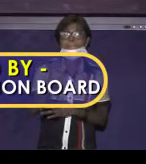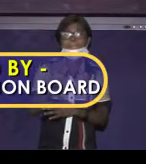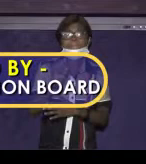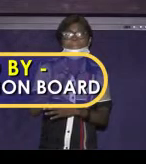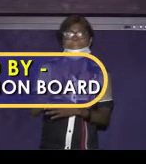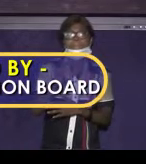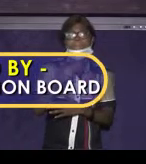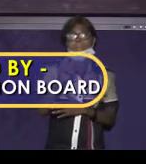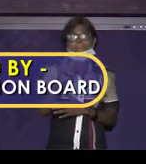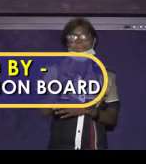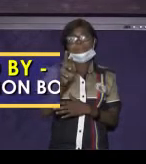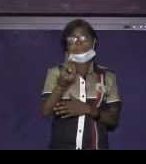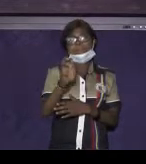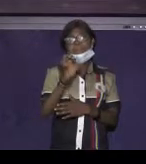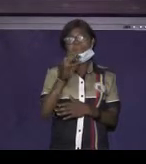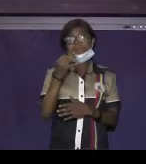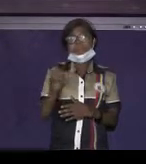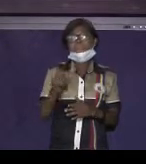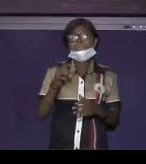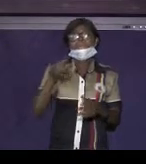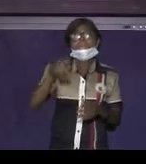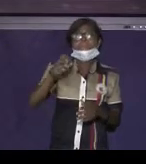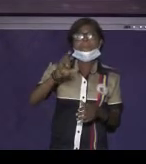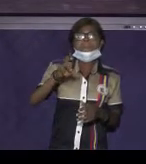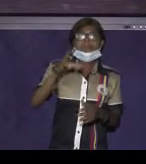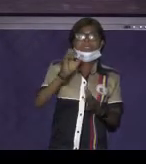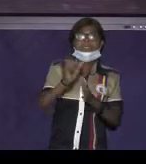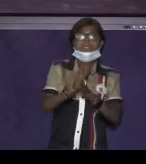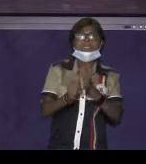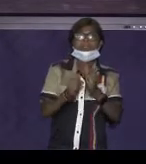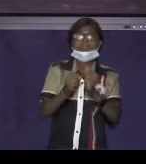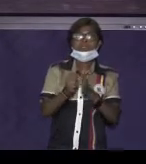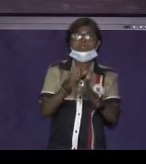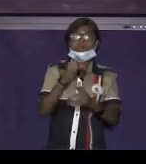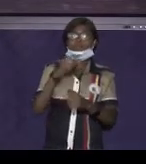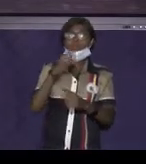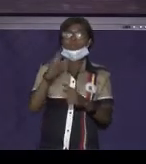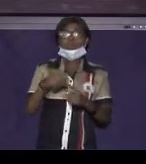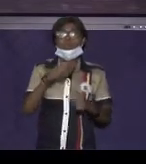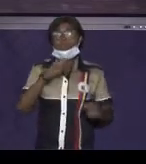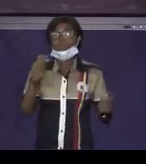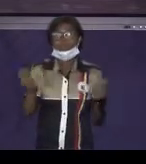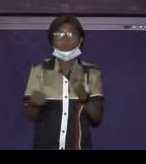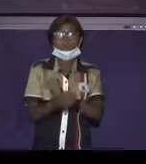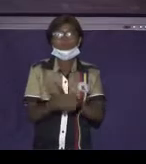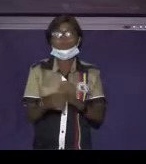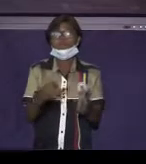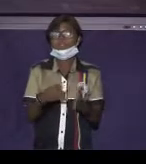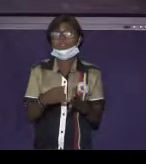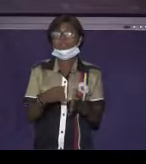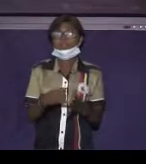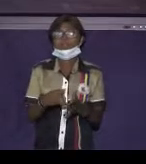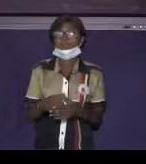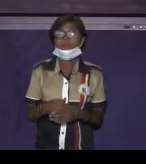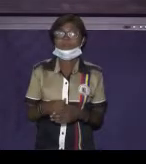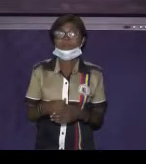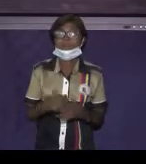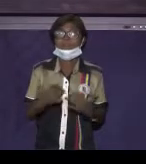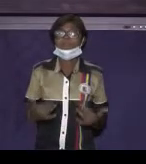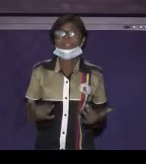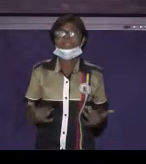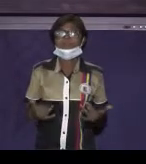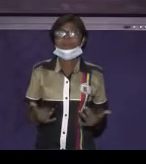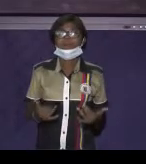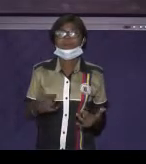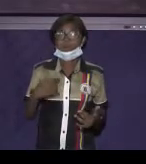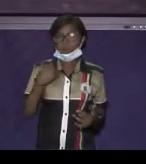Bolt runs at a speed of 10 meters per second when we convert his speed from kilometers per hour to meters per second.